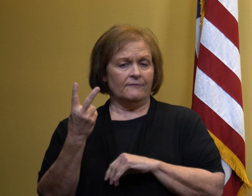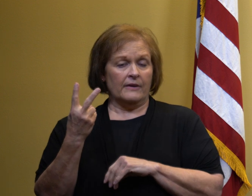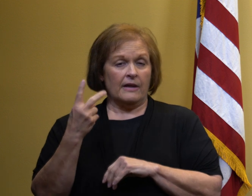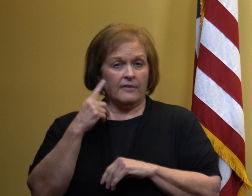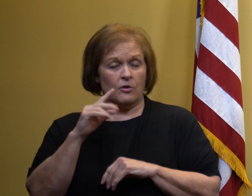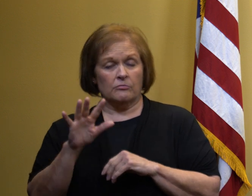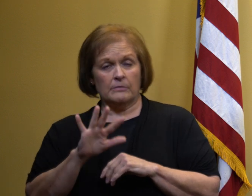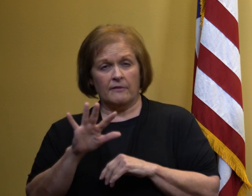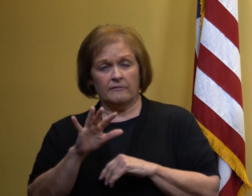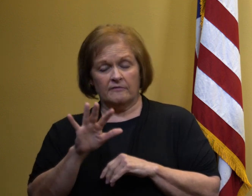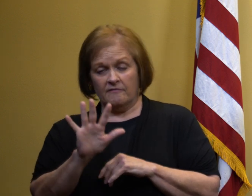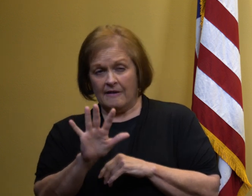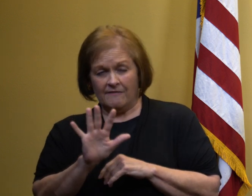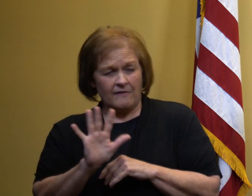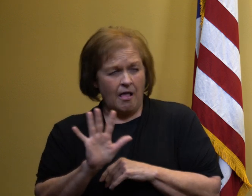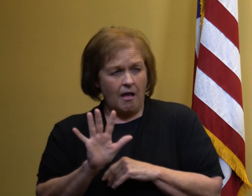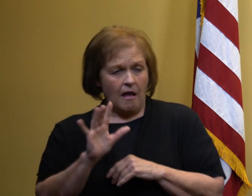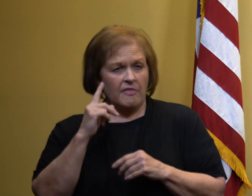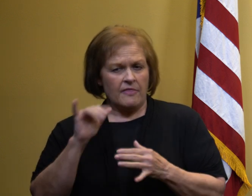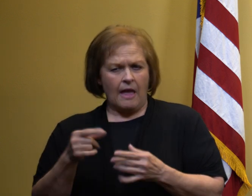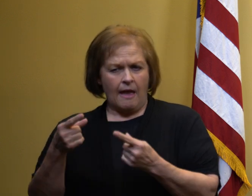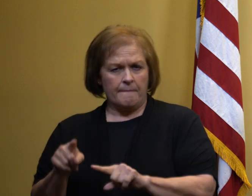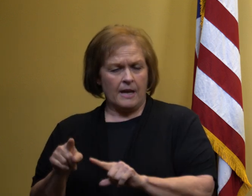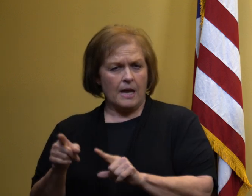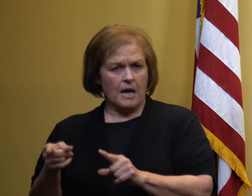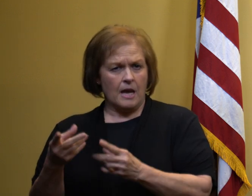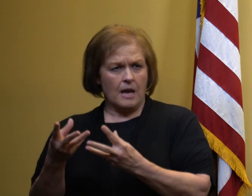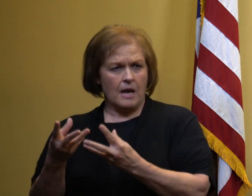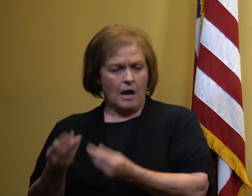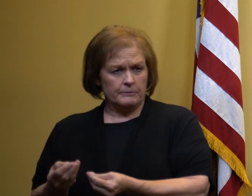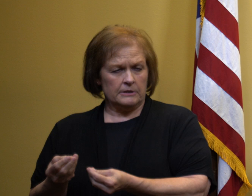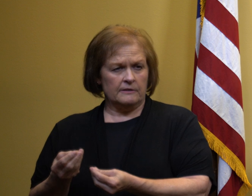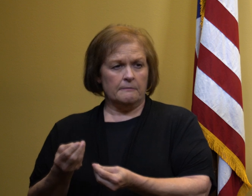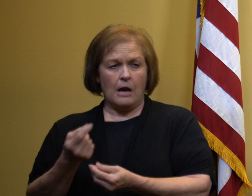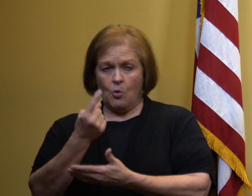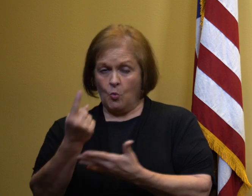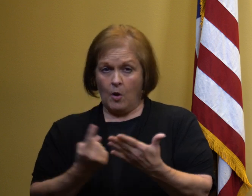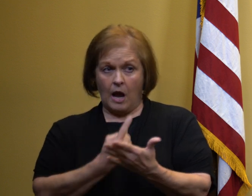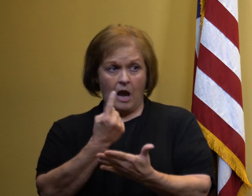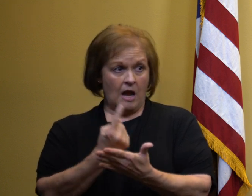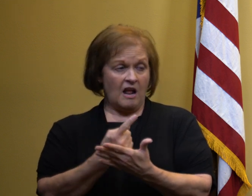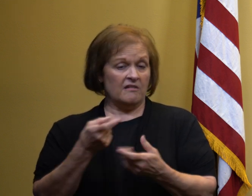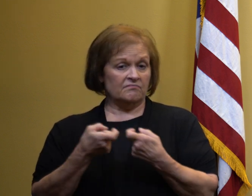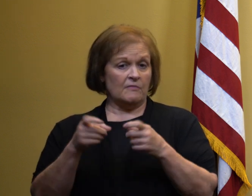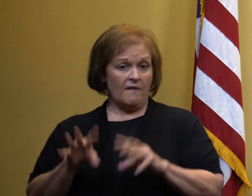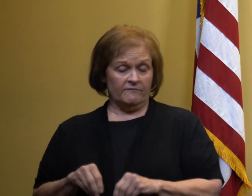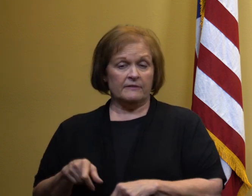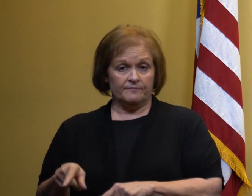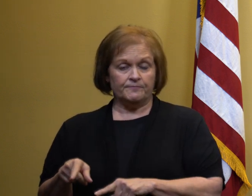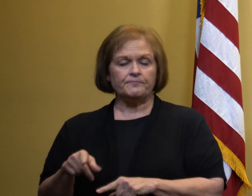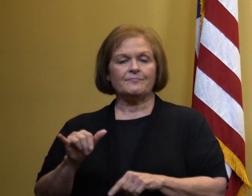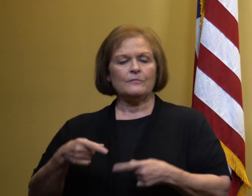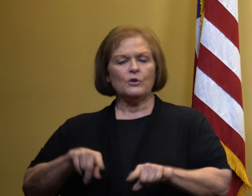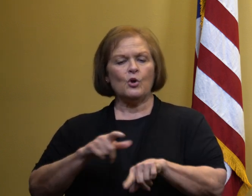right around 5 p.m. is when it tripped off line, and for about an hour, again, it was off. But this was